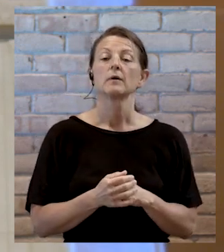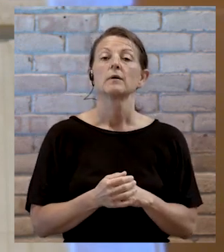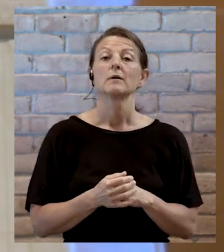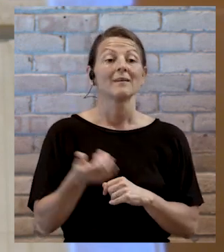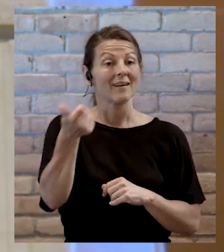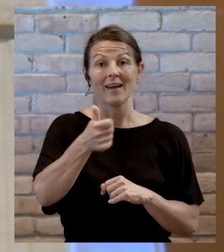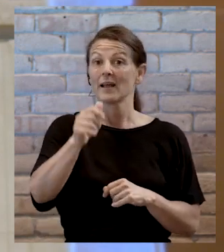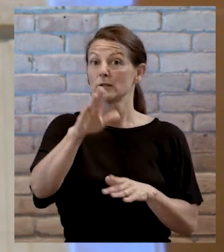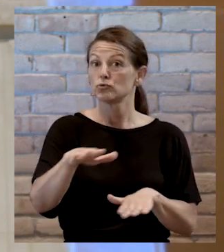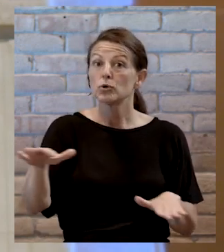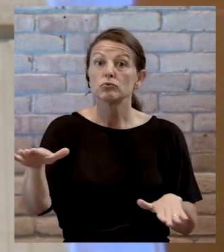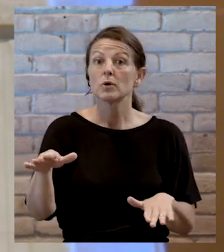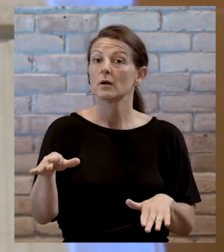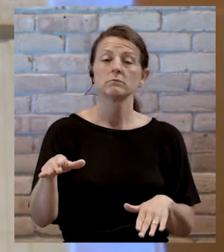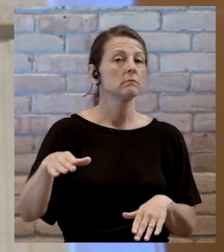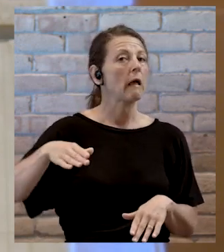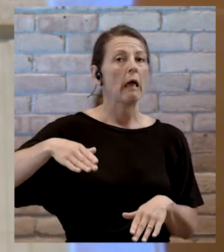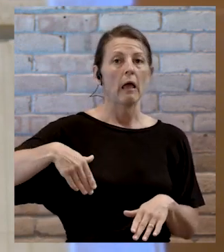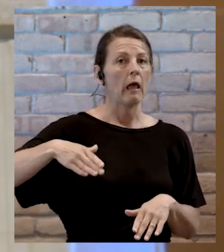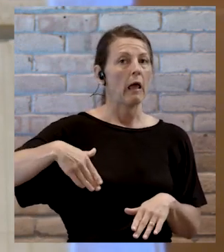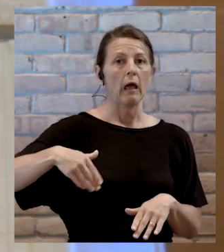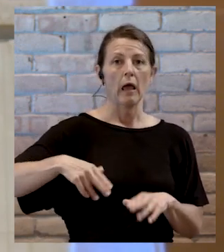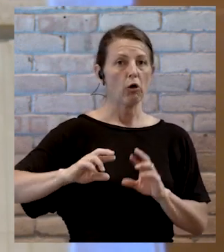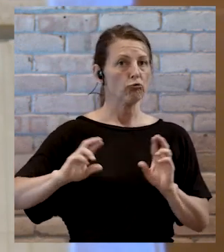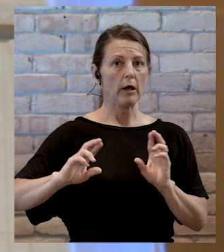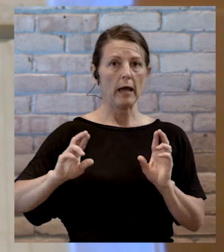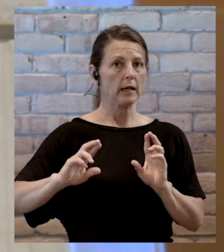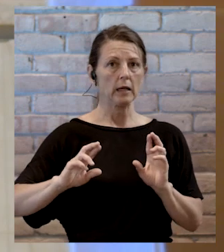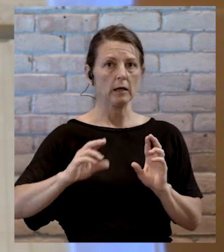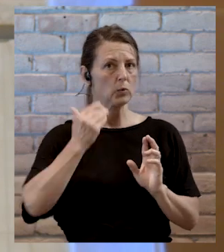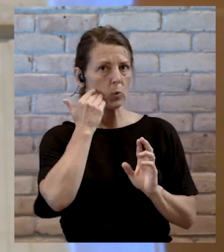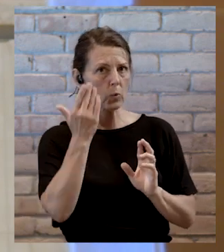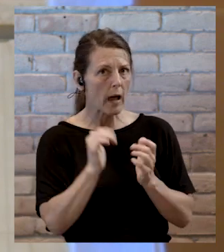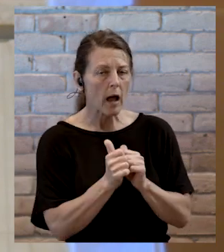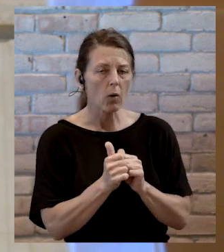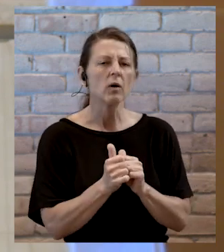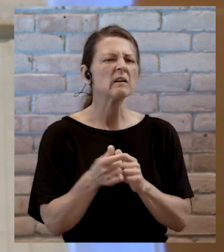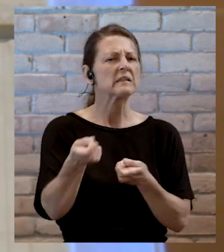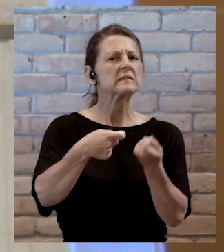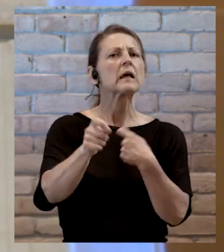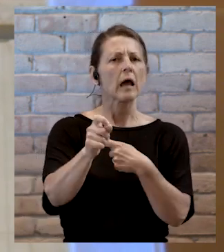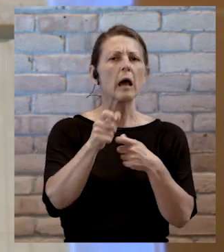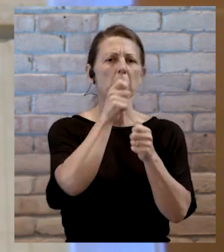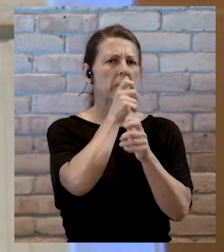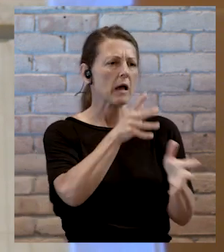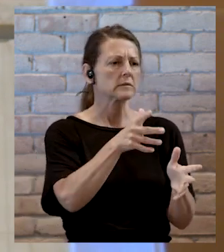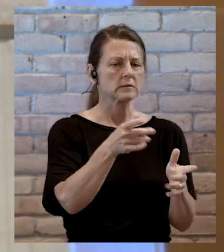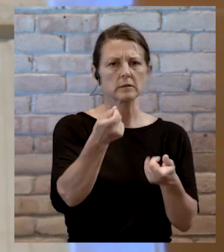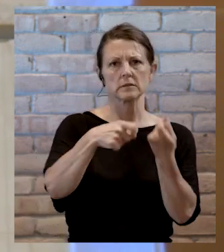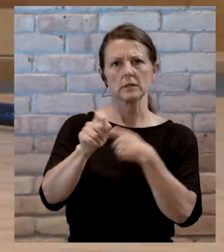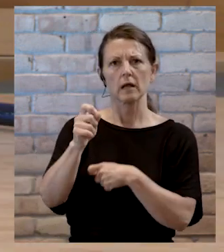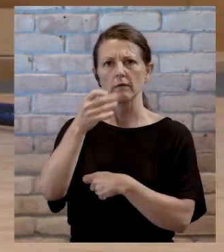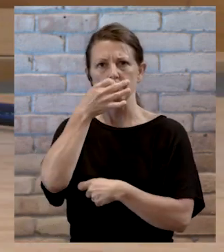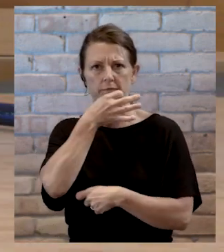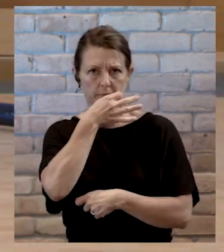any children or others who have not been properly instructed, they might receive a blessing rather than receiving the Lord's